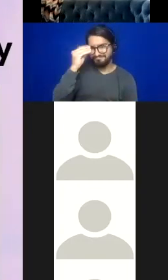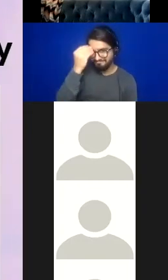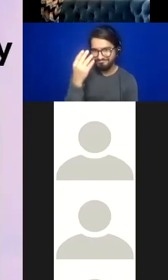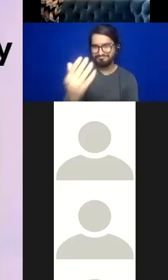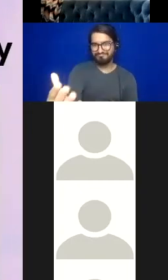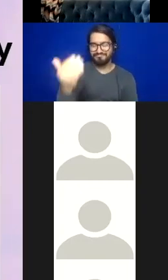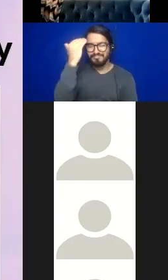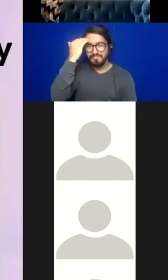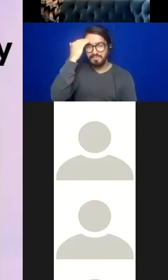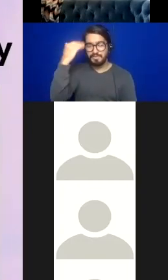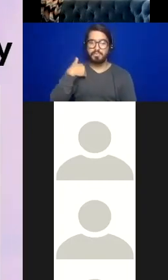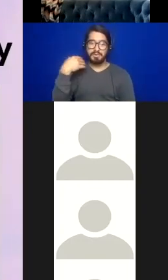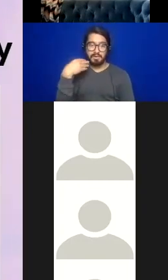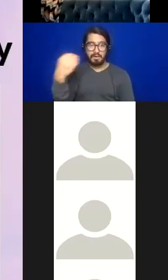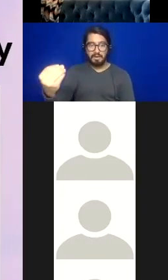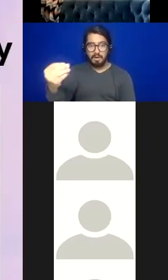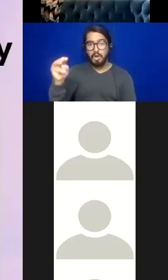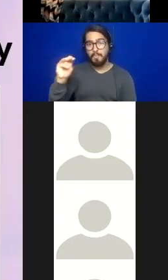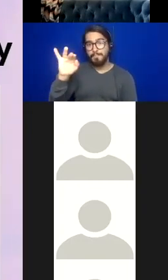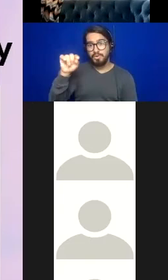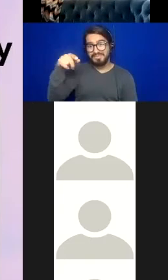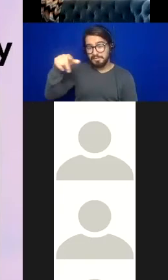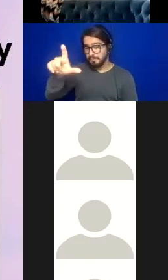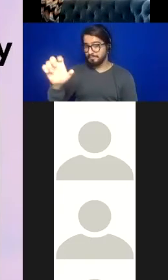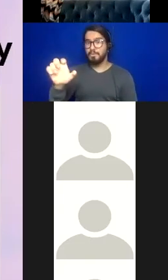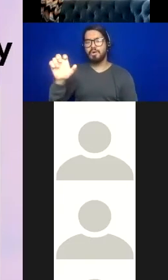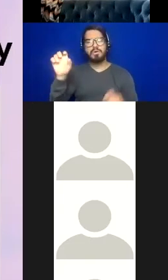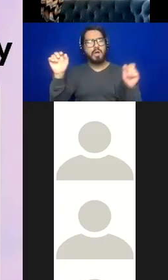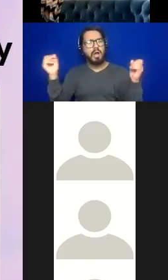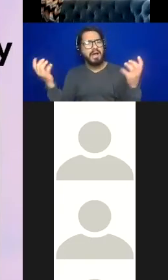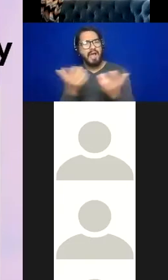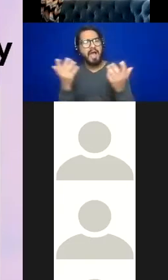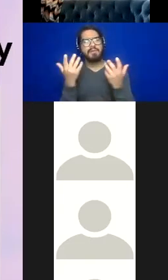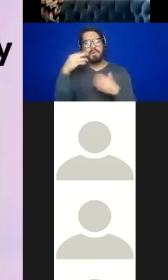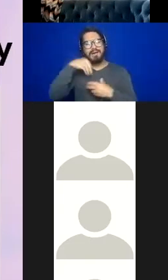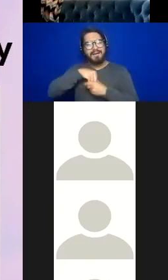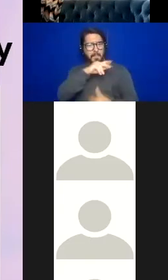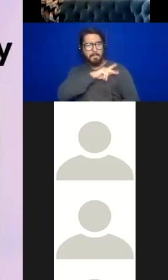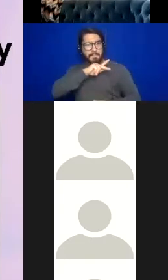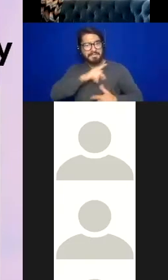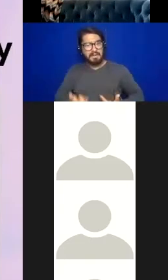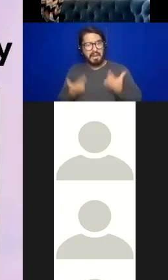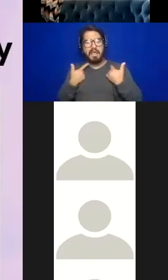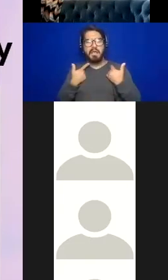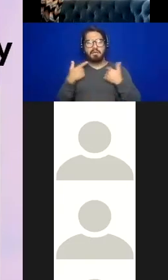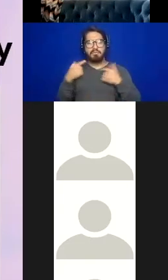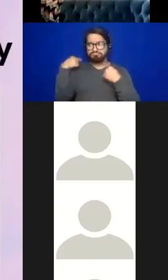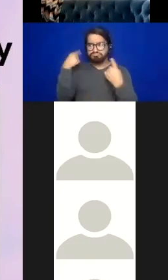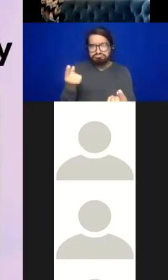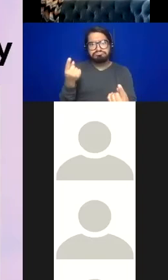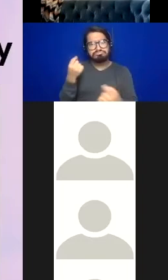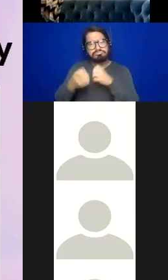been out as multiple to almost everyone in our personal life for a while now. Our family, our